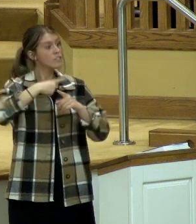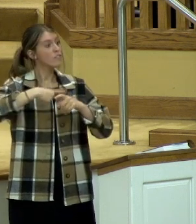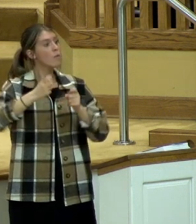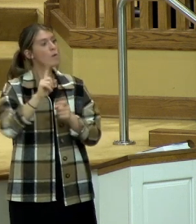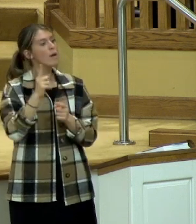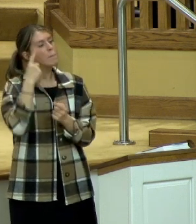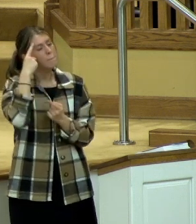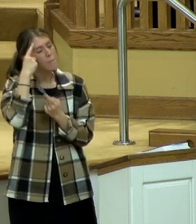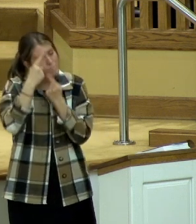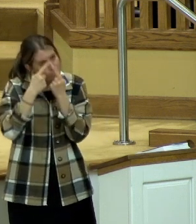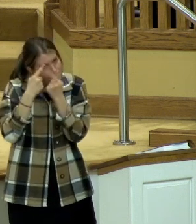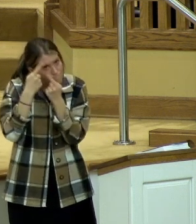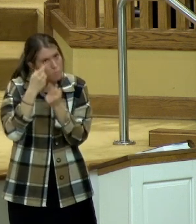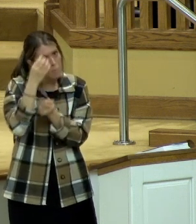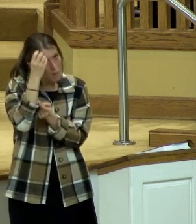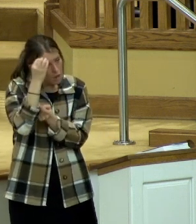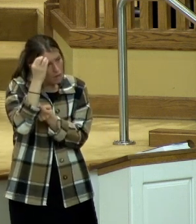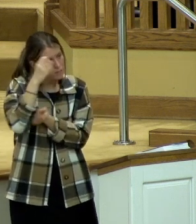pondering.